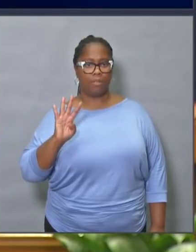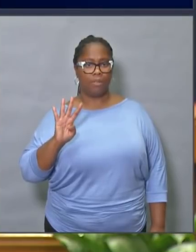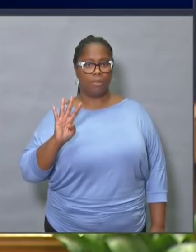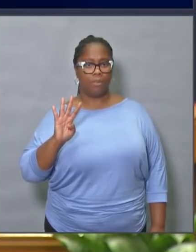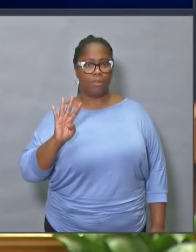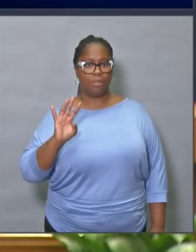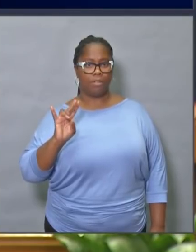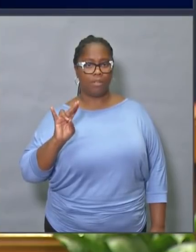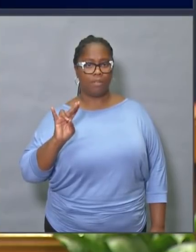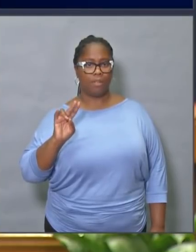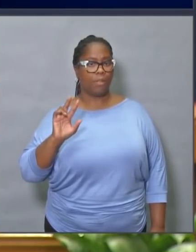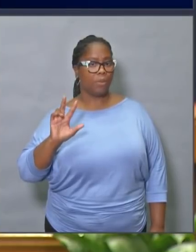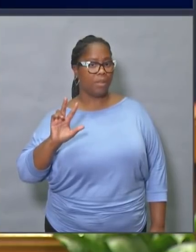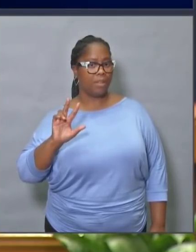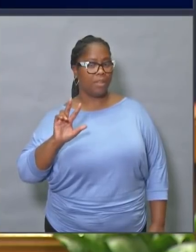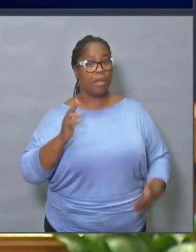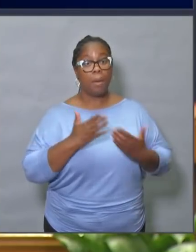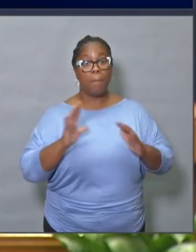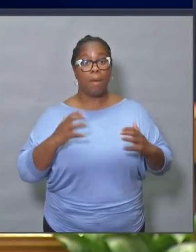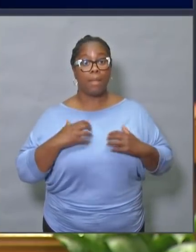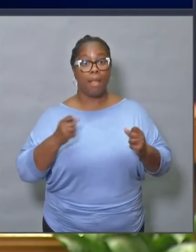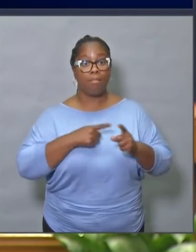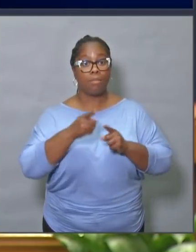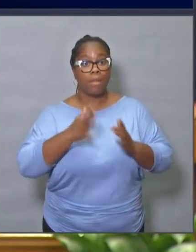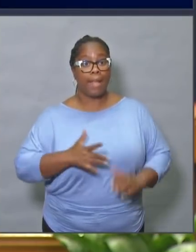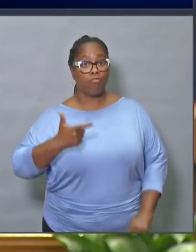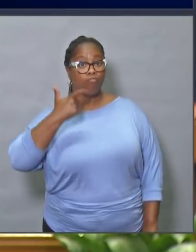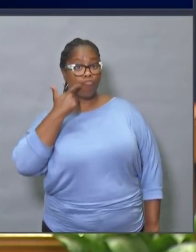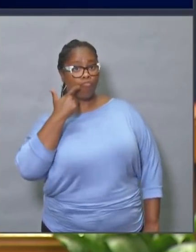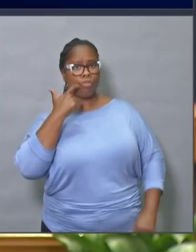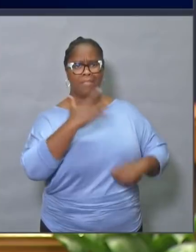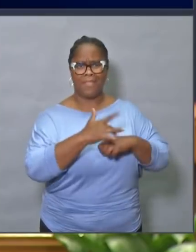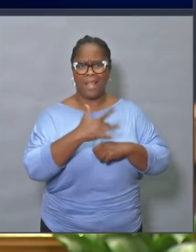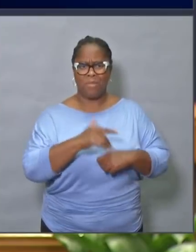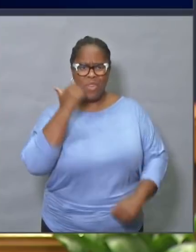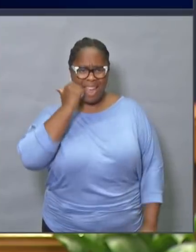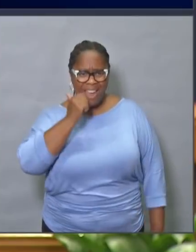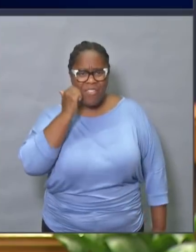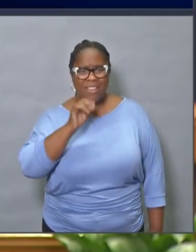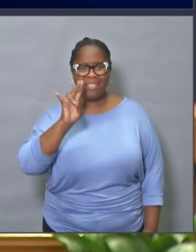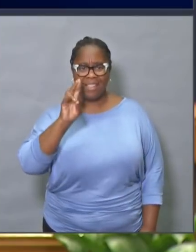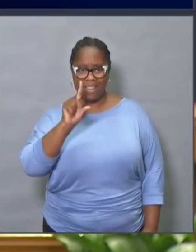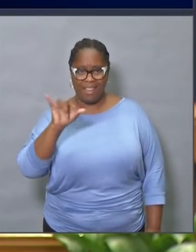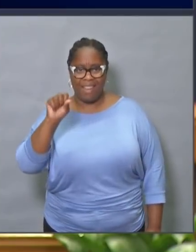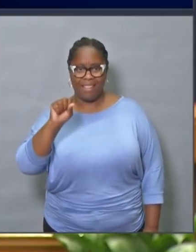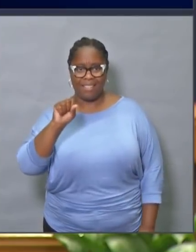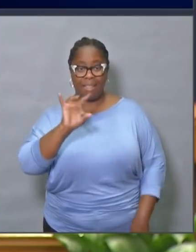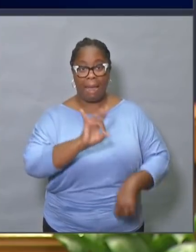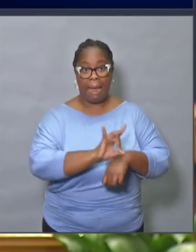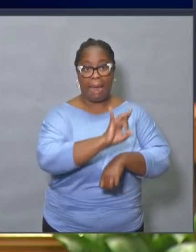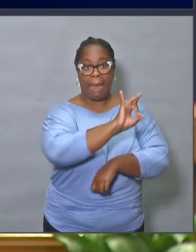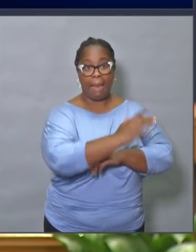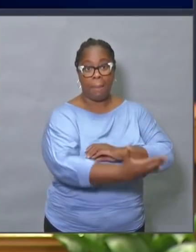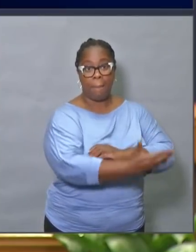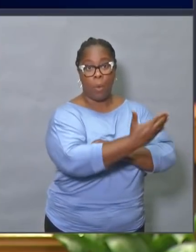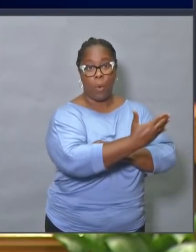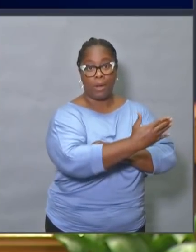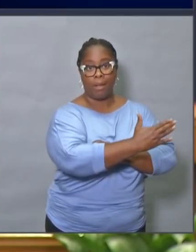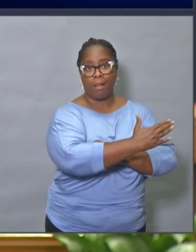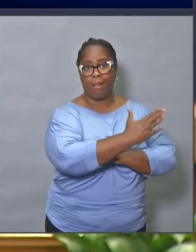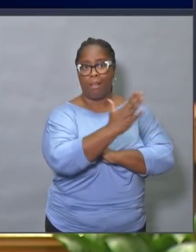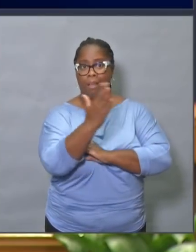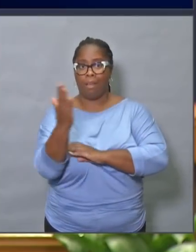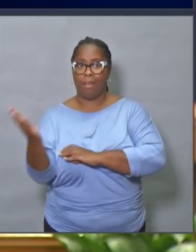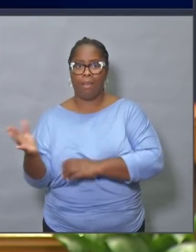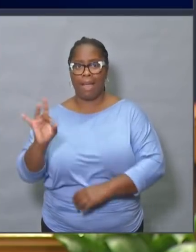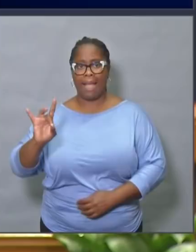1-833-540-0473, and public health specialists are available to take calls 7 days a week from 8 a.m. in the morning till 8:30 at